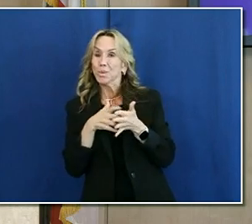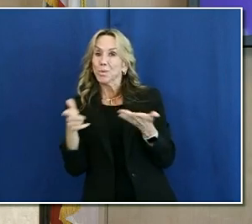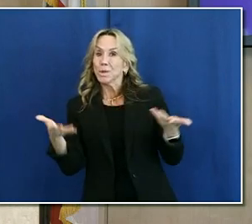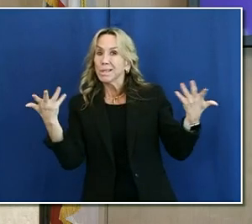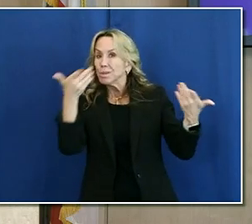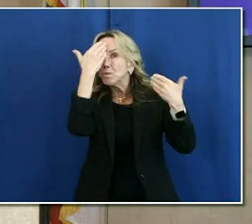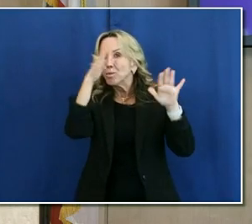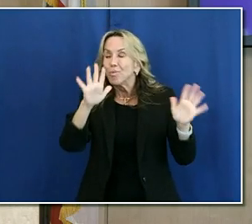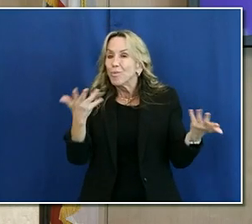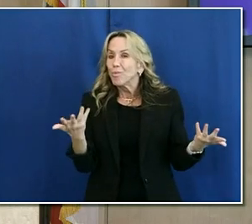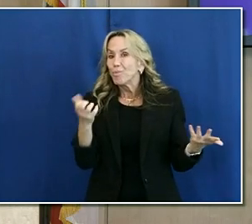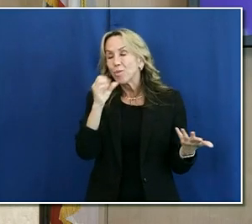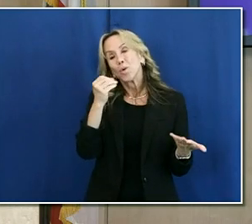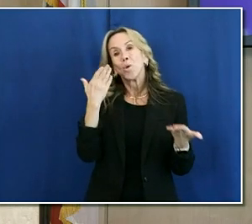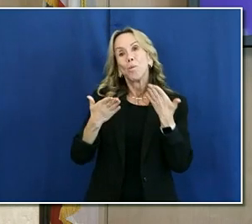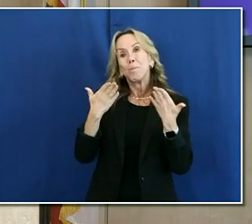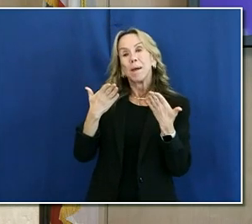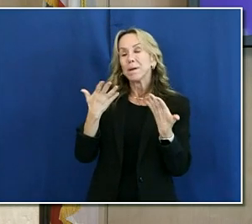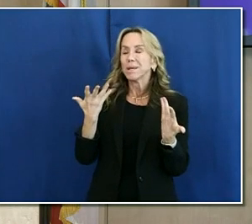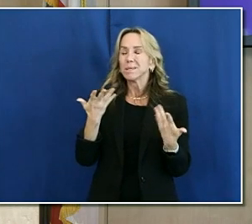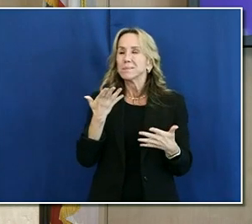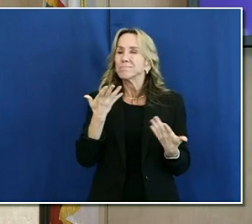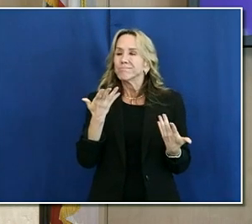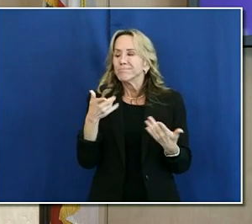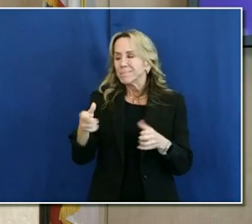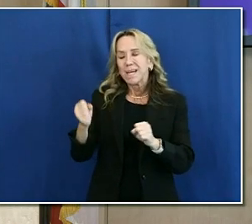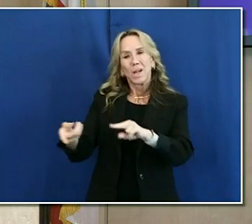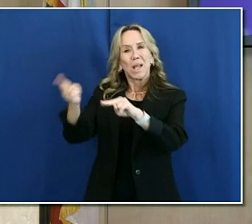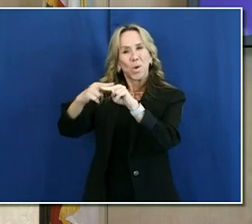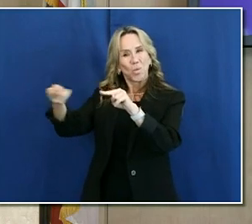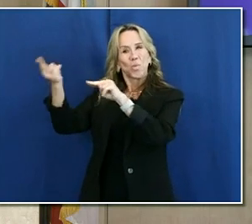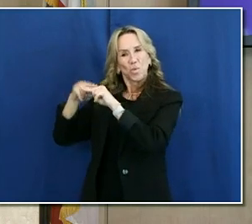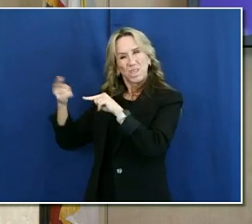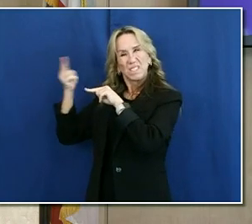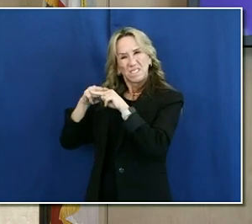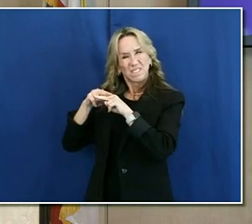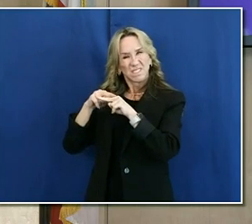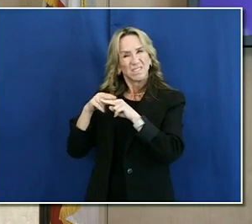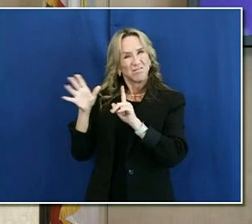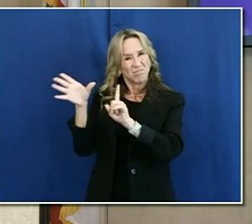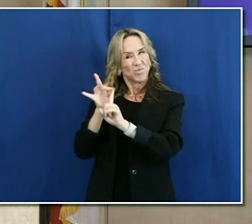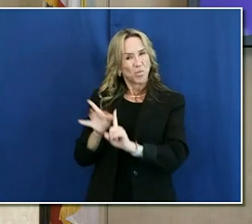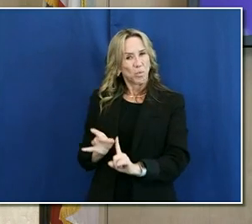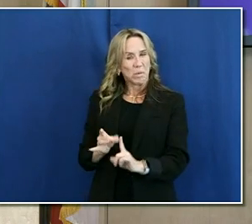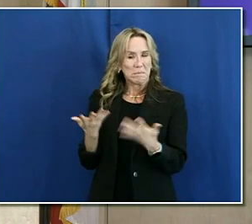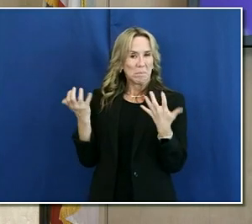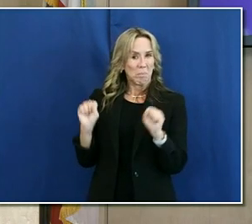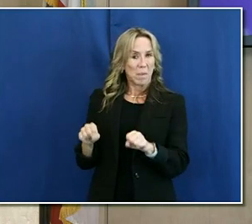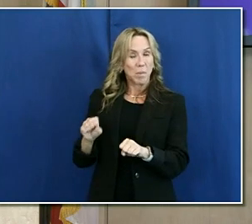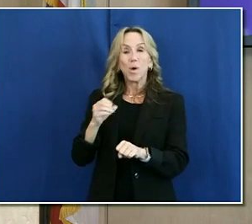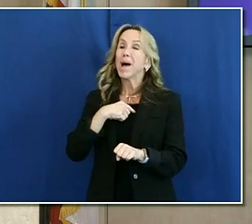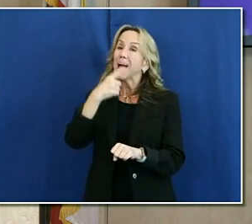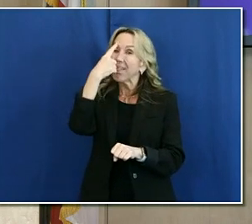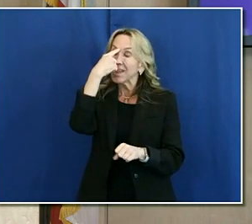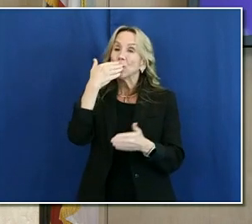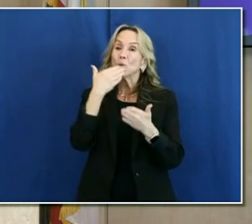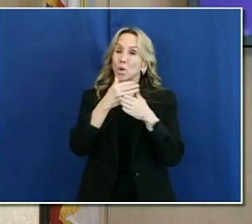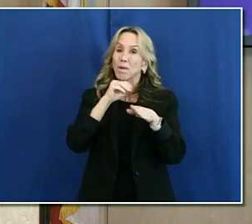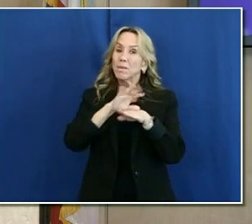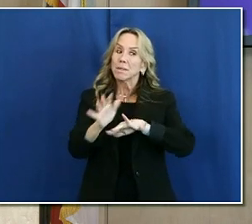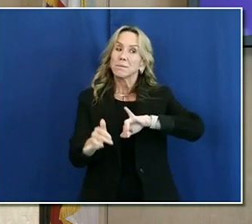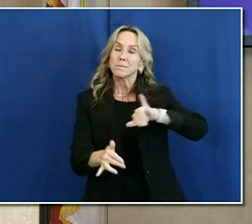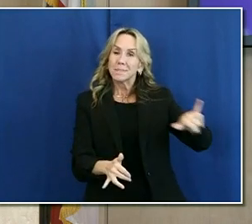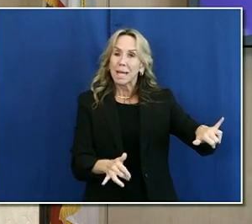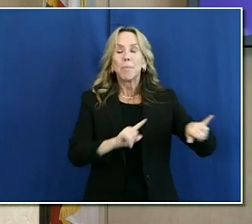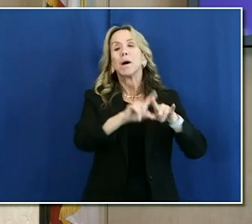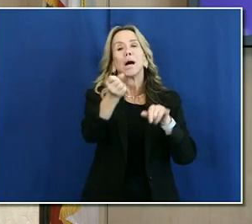around in their current location, actually increases rather than decreases risk. So I actually think that is a good advice, but it's a